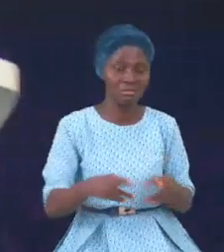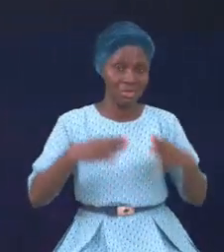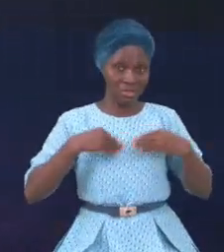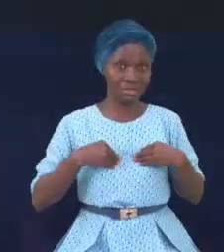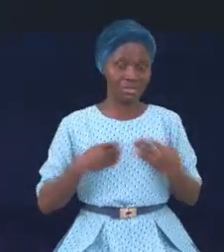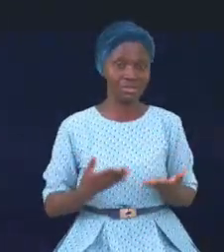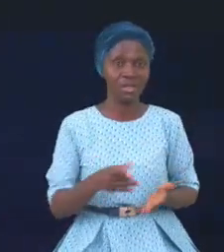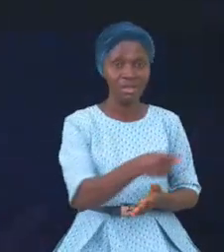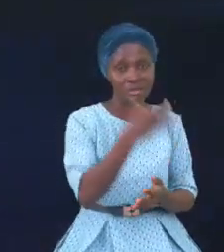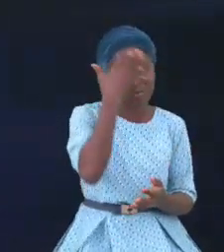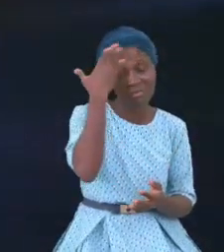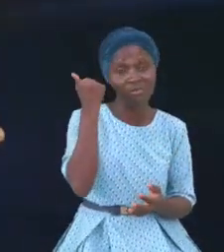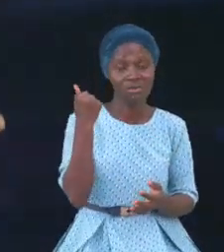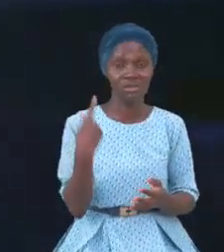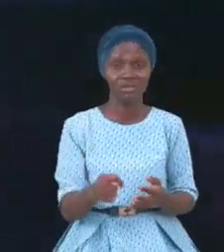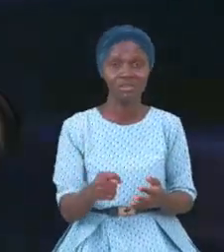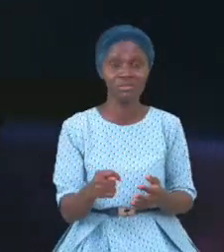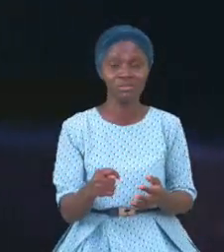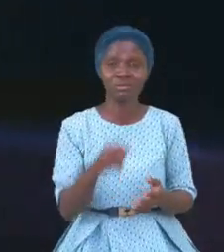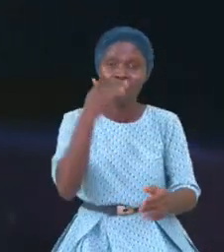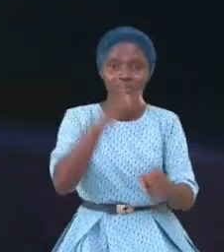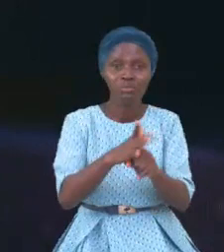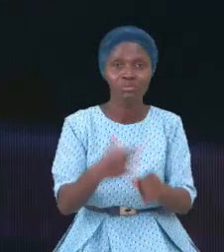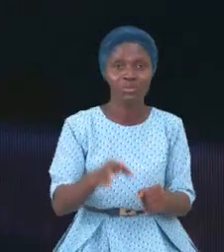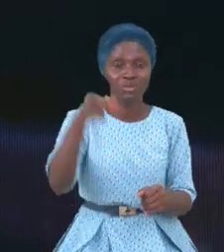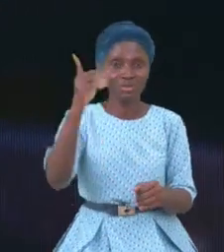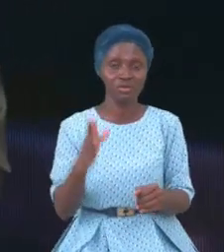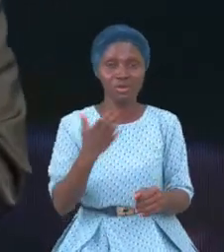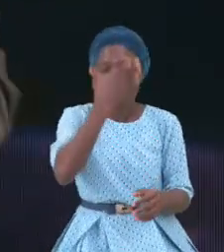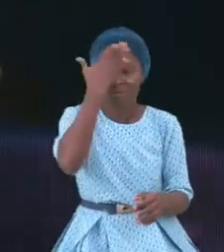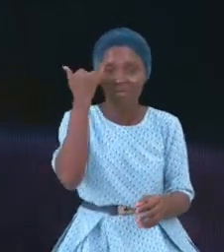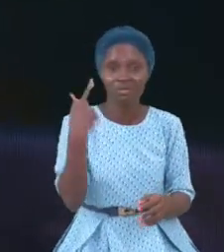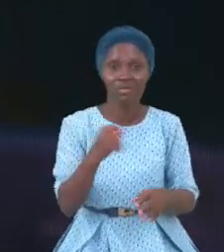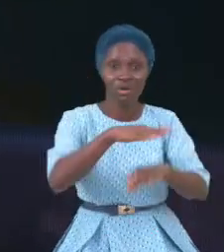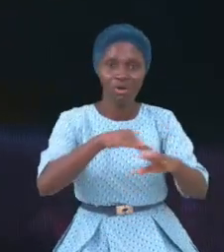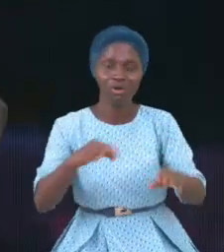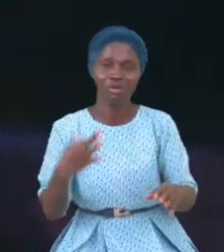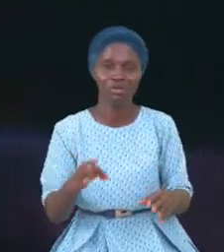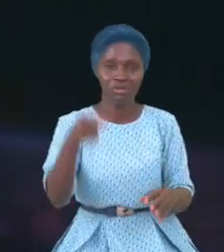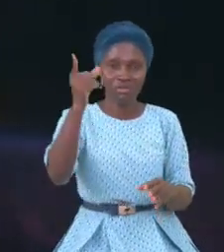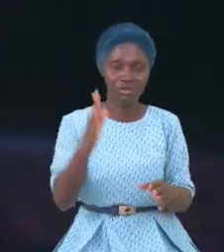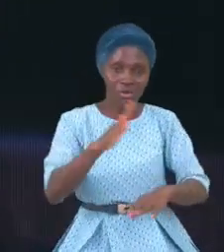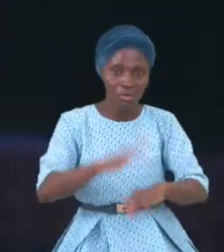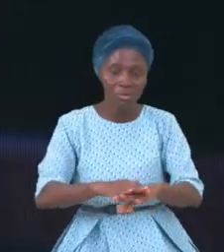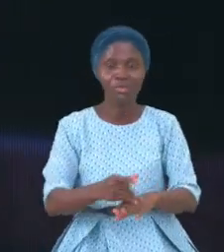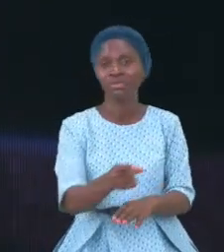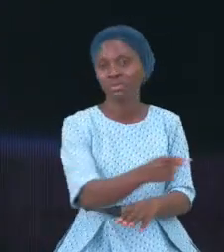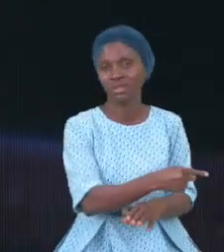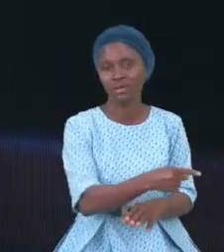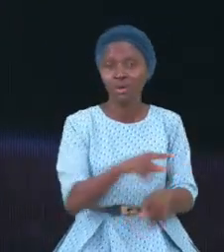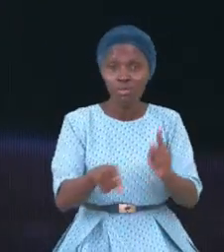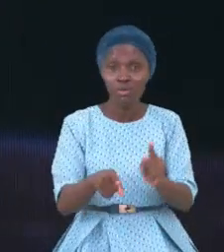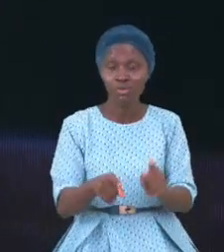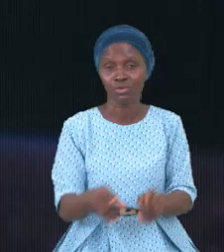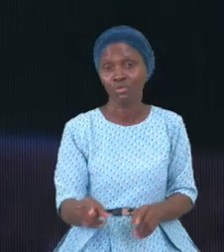the promise of God. They forgot the calling of God upon them. But those who are converted, they